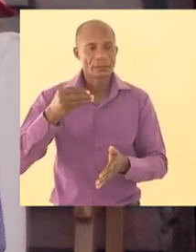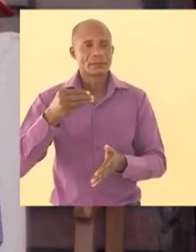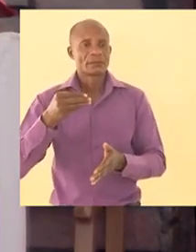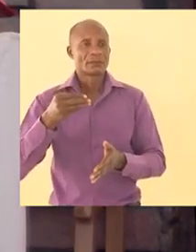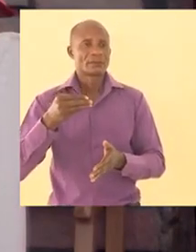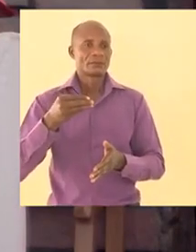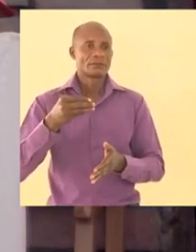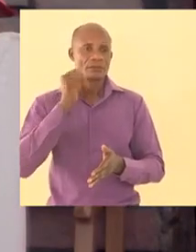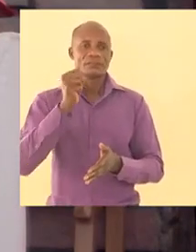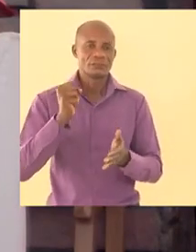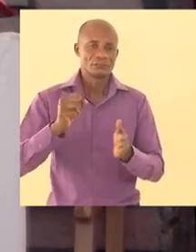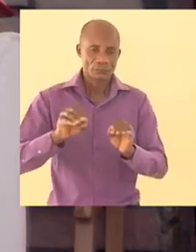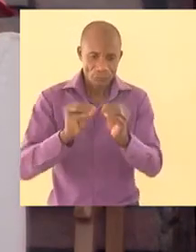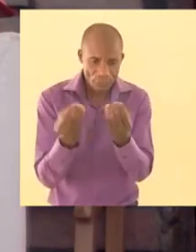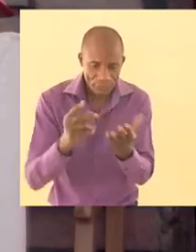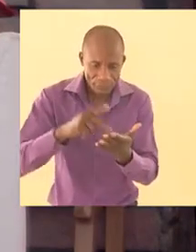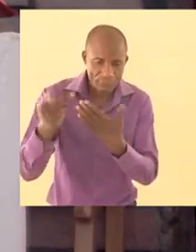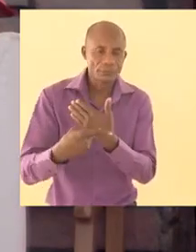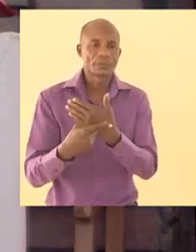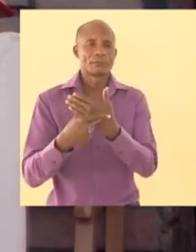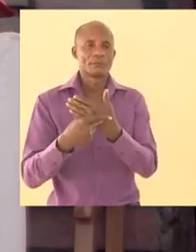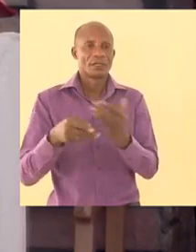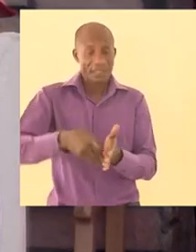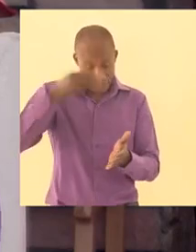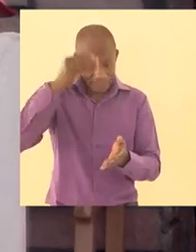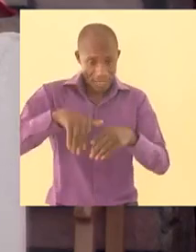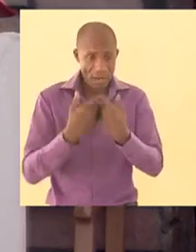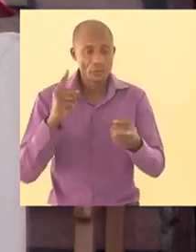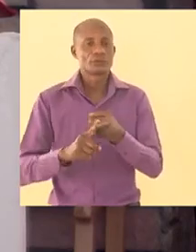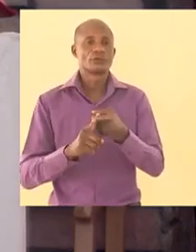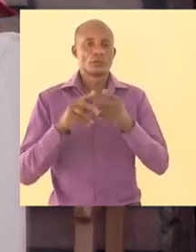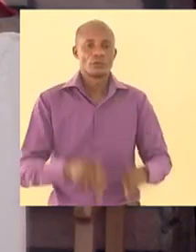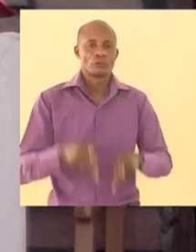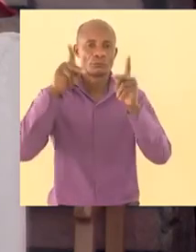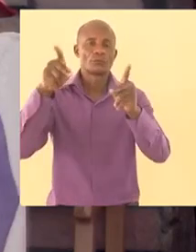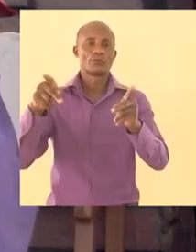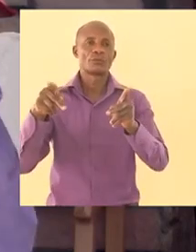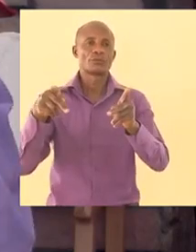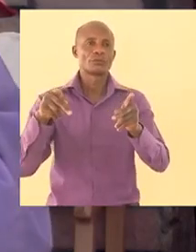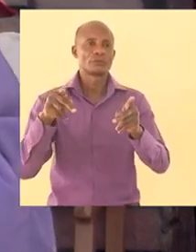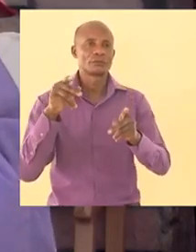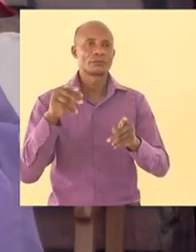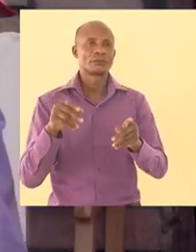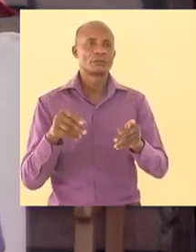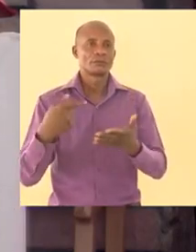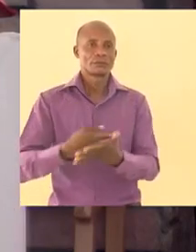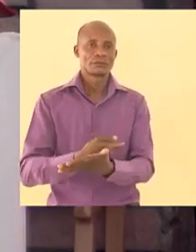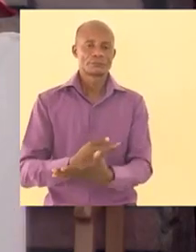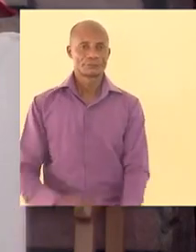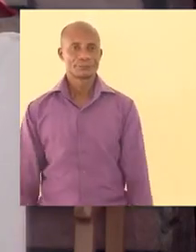course and you come and learn how to use the social media to promote what you believe in Jesus' name.